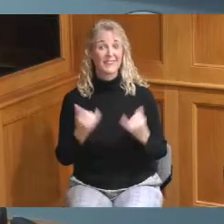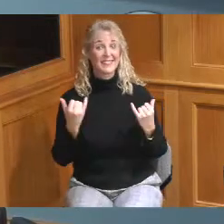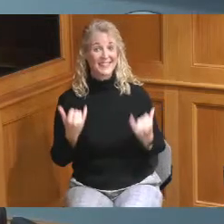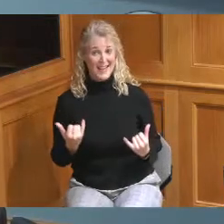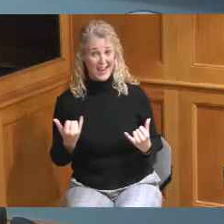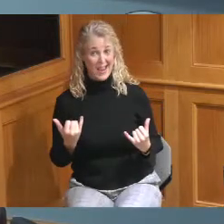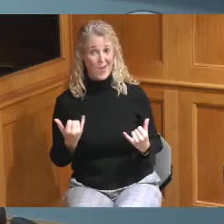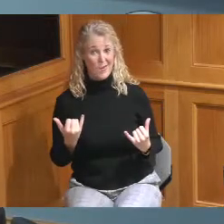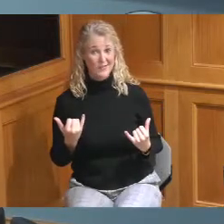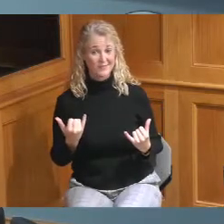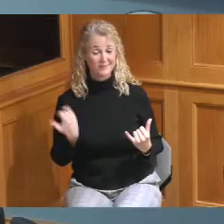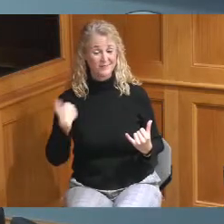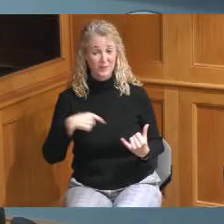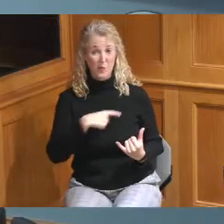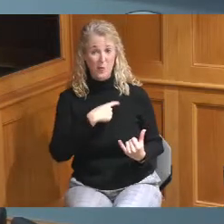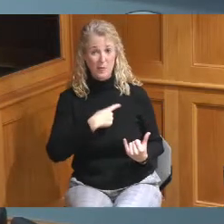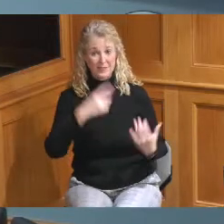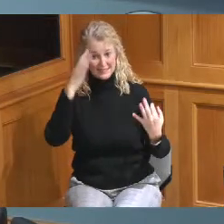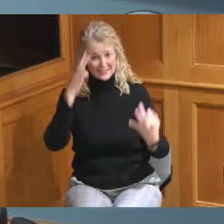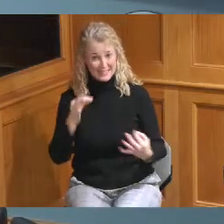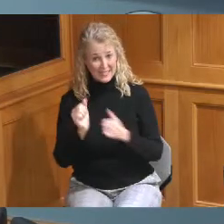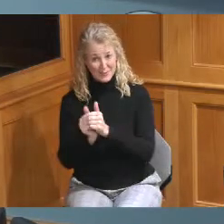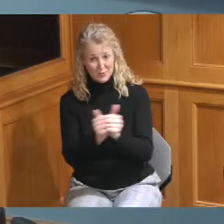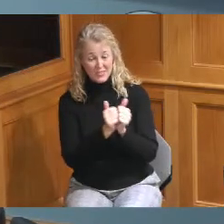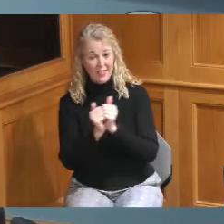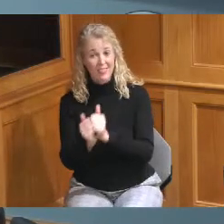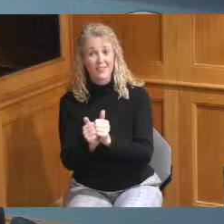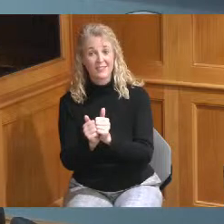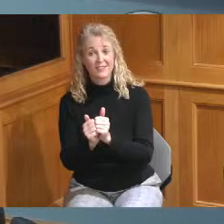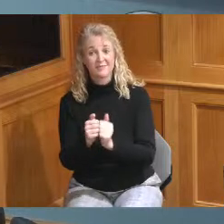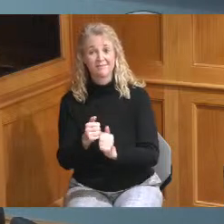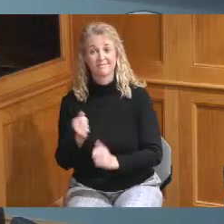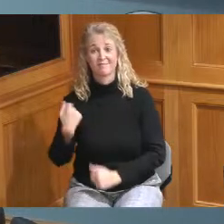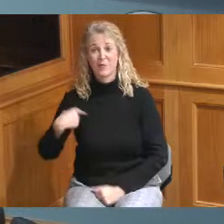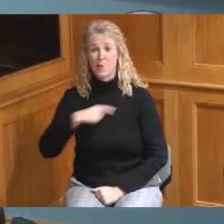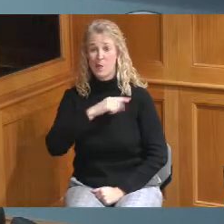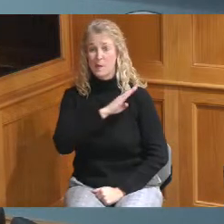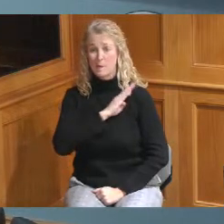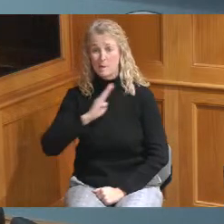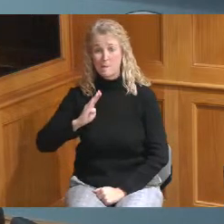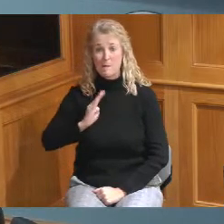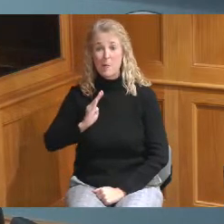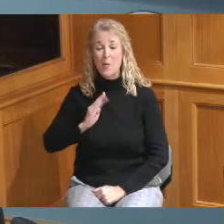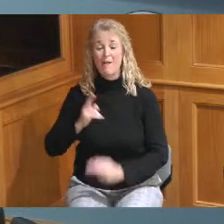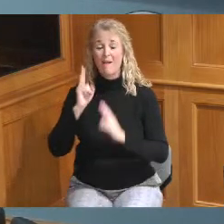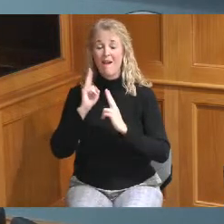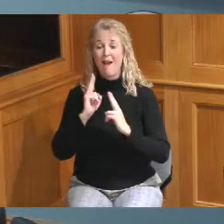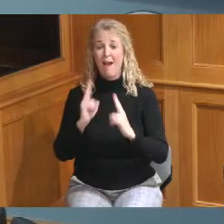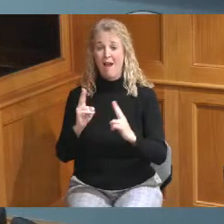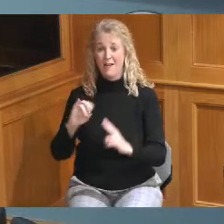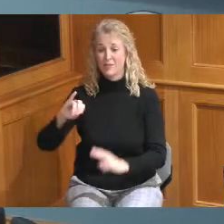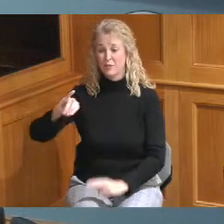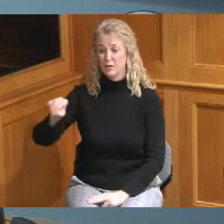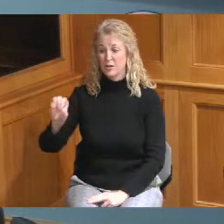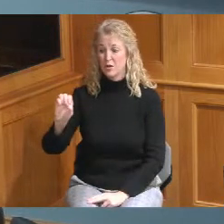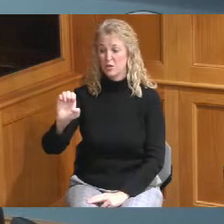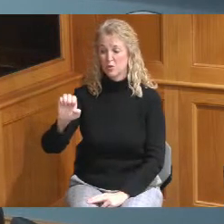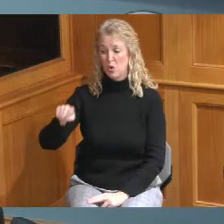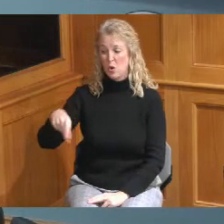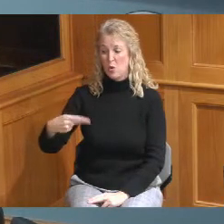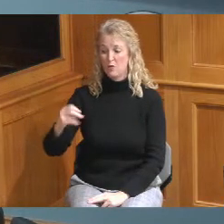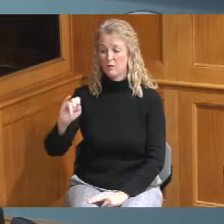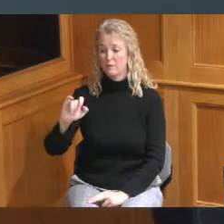Now, therefore, be it proclaimed that the Board of County Commissioners do hereby honor Joe Feldkamp for